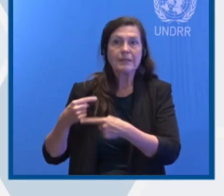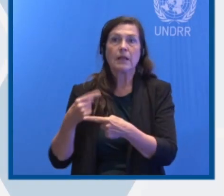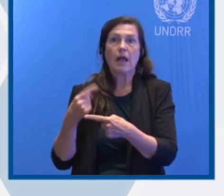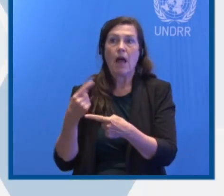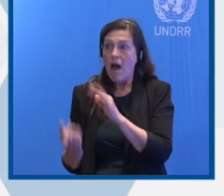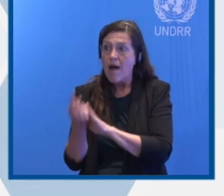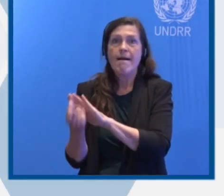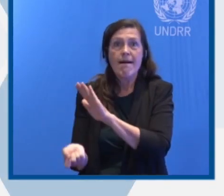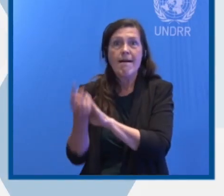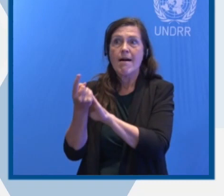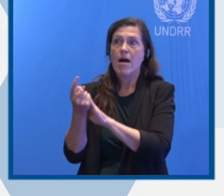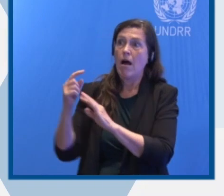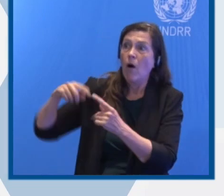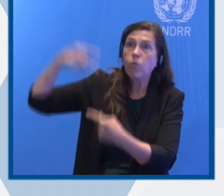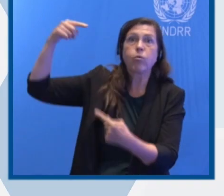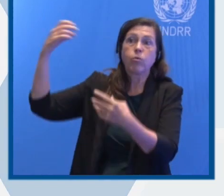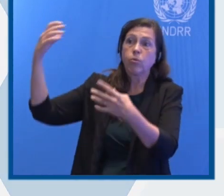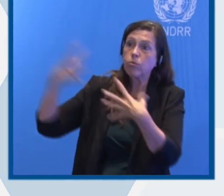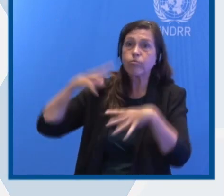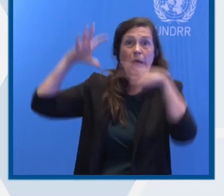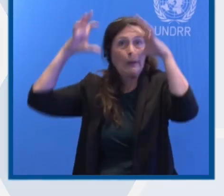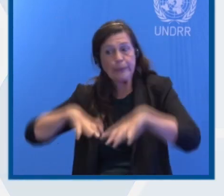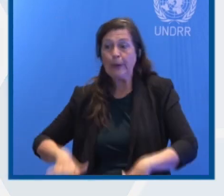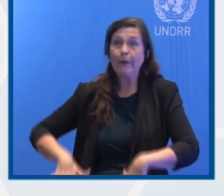areas are prone. Thank you.